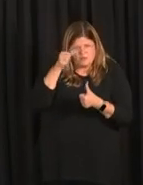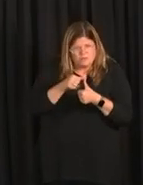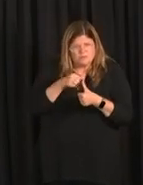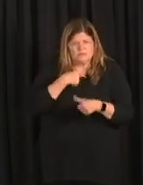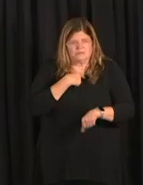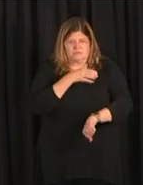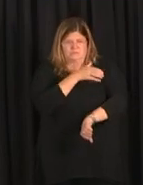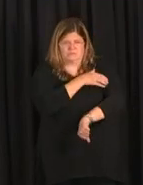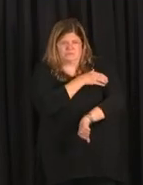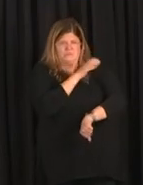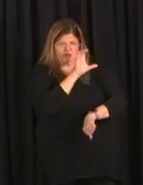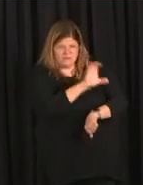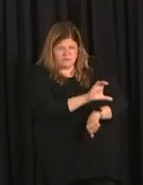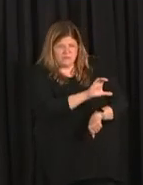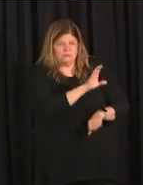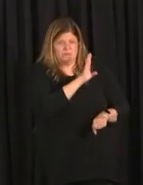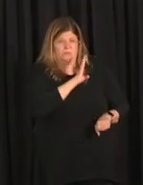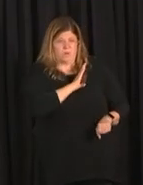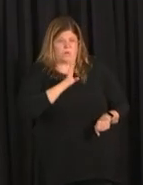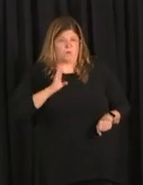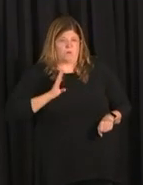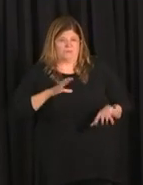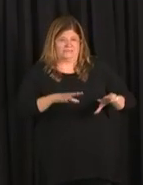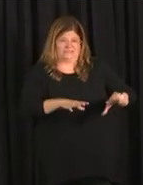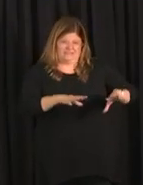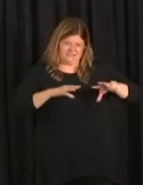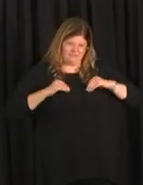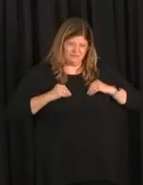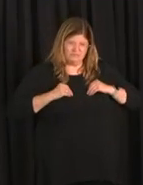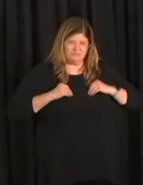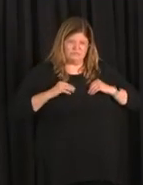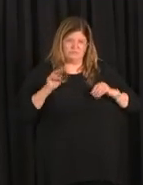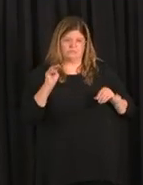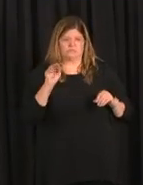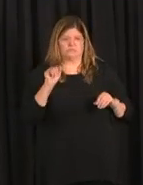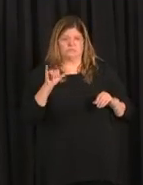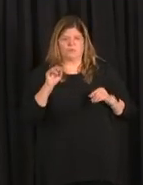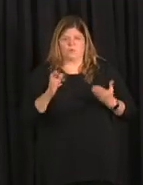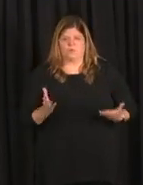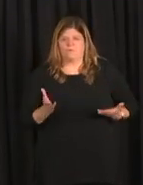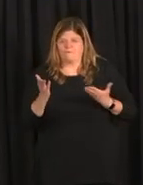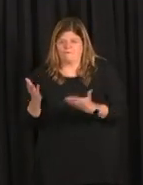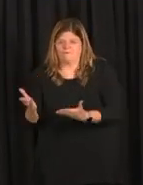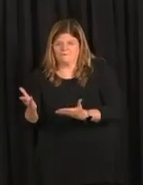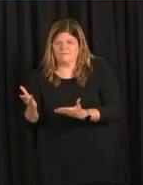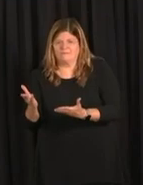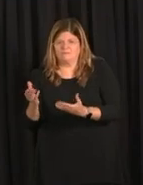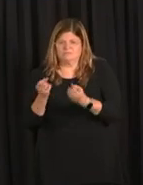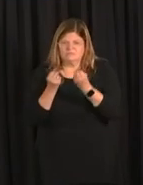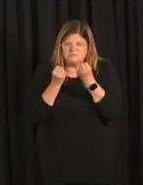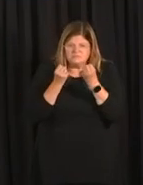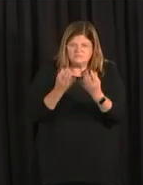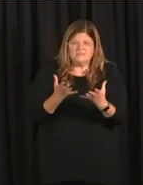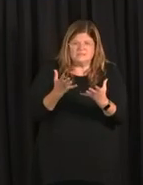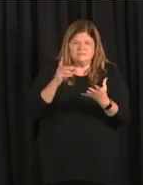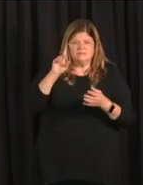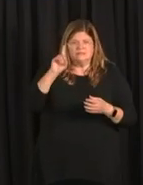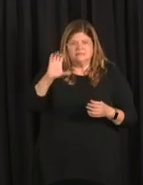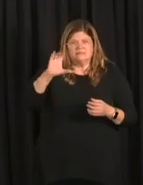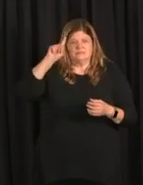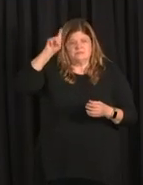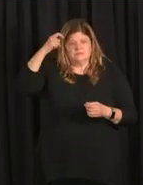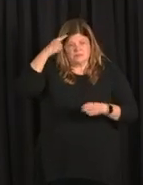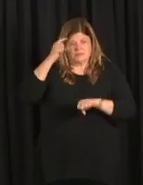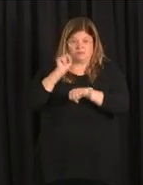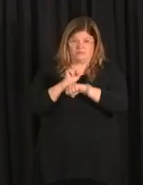the board to accept the mayor's offer of a number of DC government employees who would